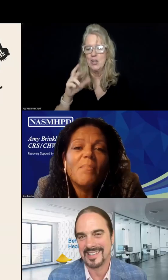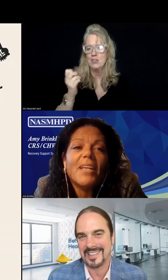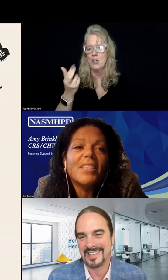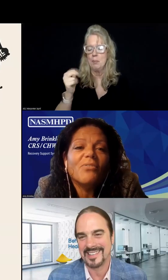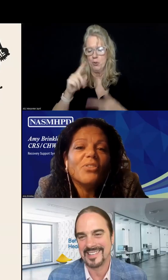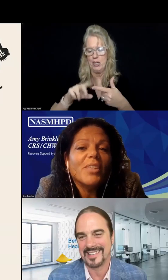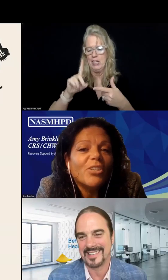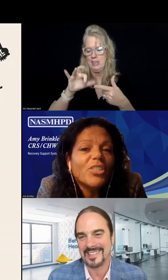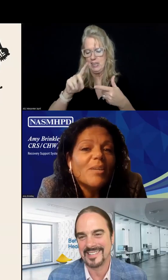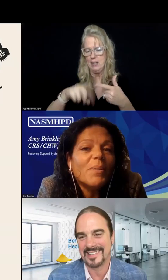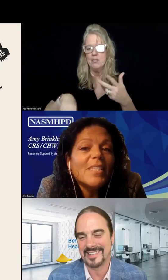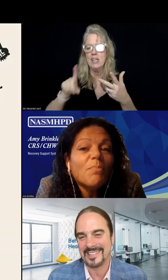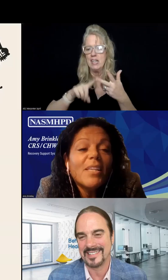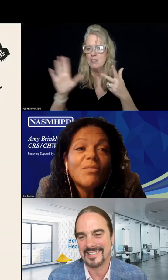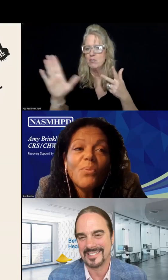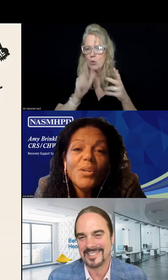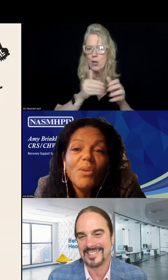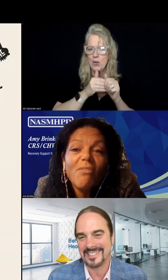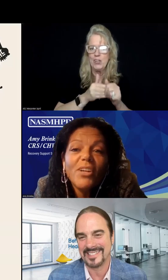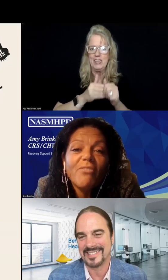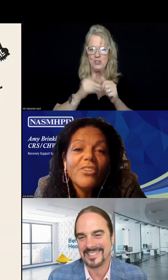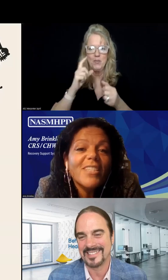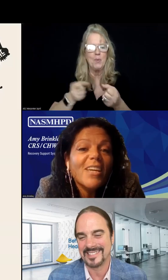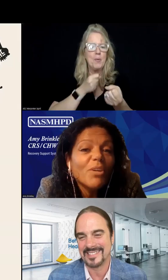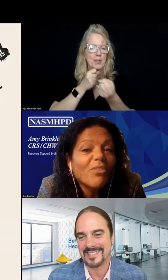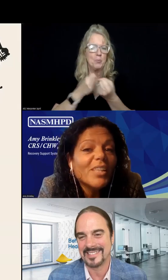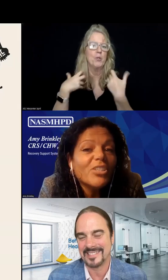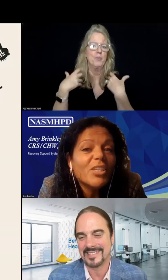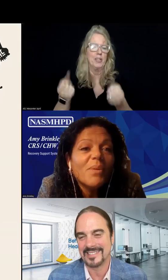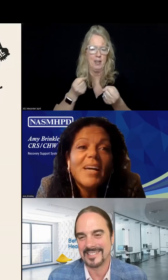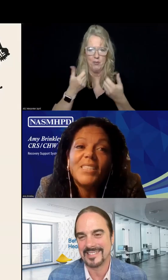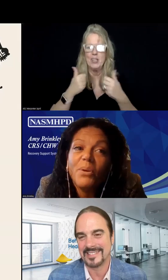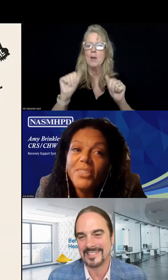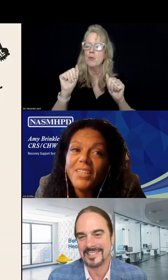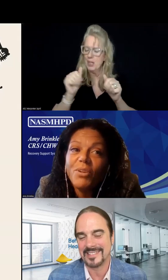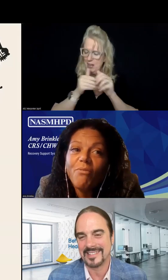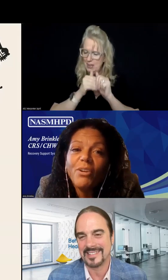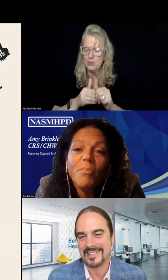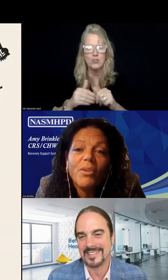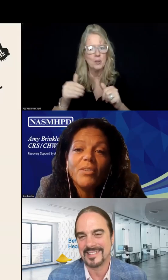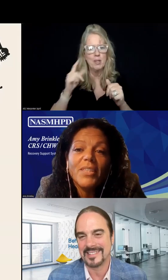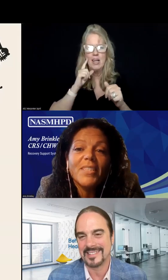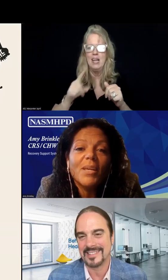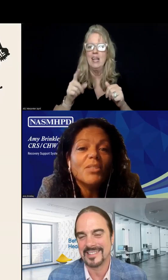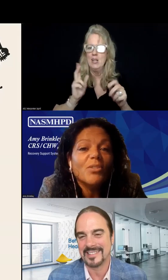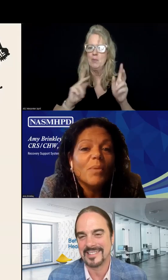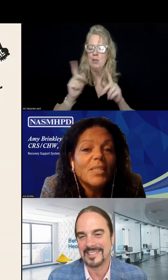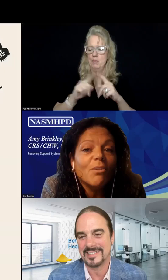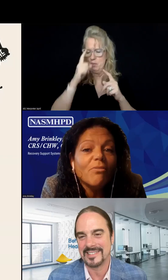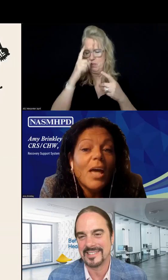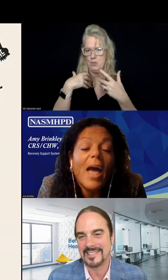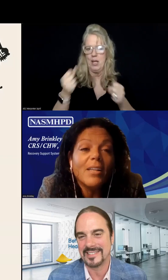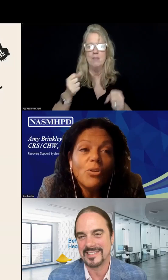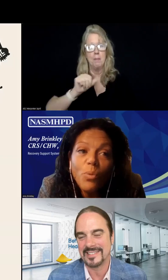Miller, and Kelly Maston for their leadership in the space of supporting recovery efforts and recovery leadership. The person in recovery from mental illness and substance